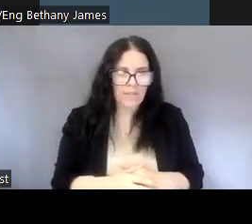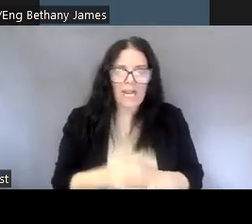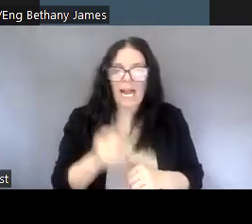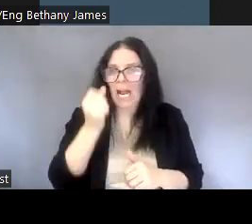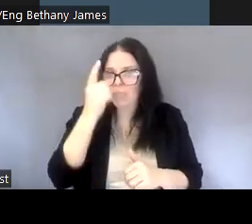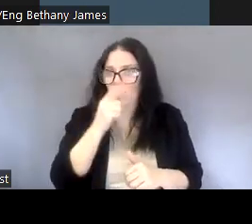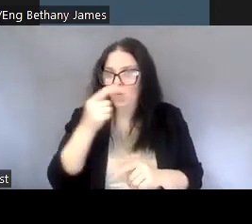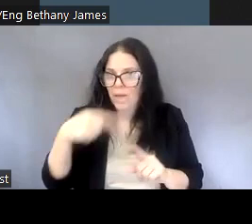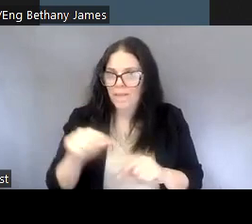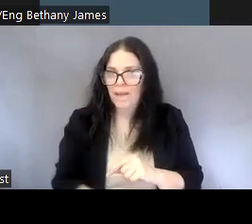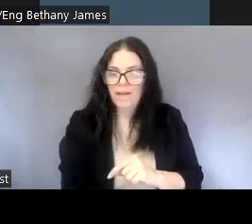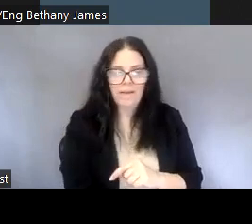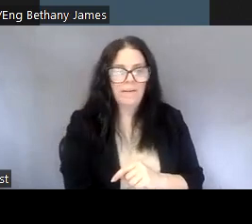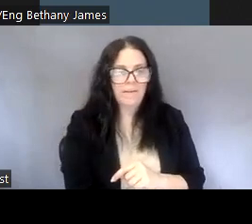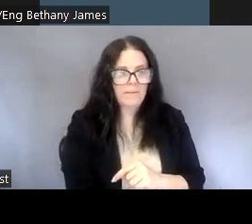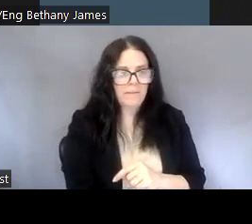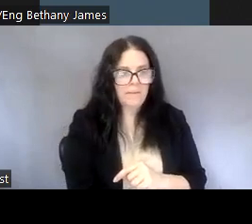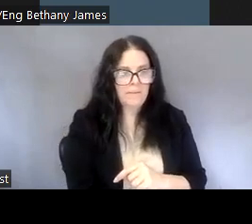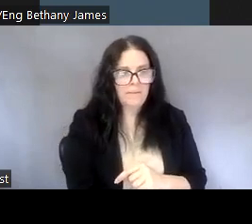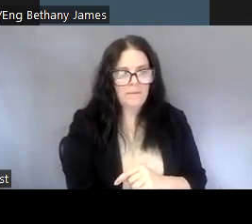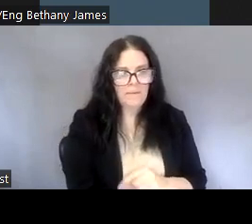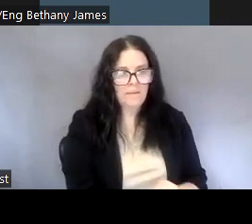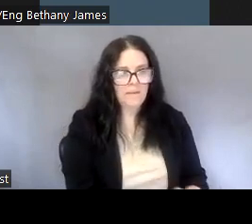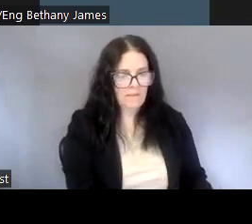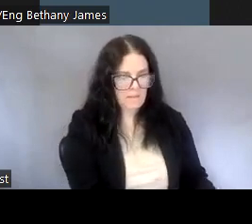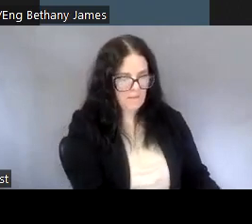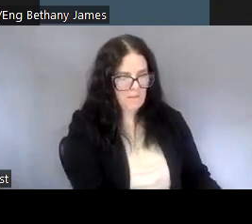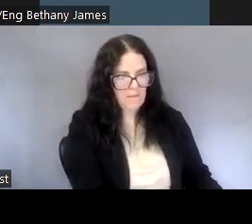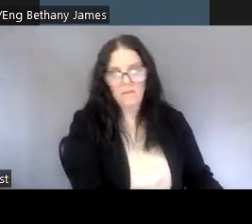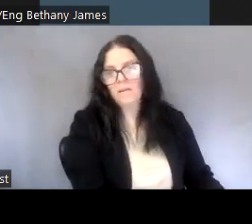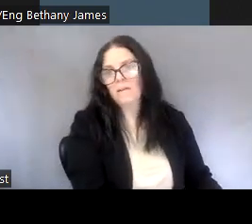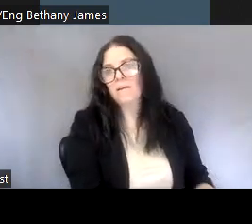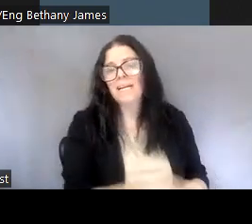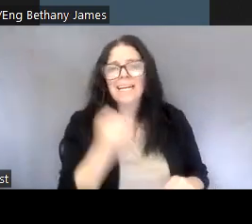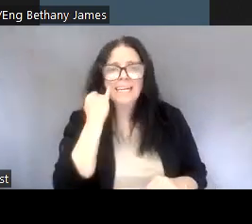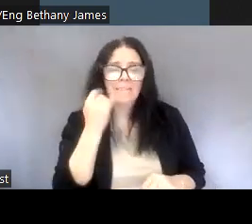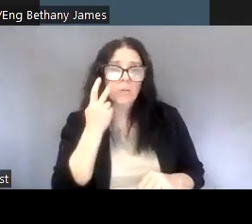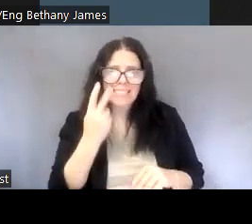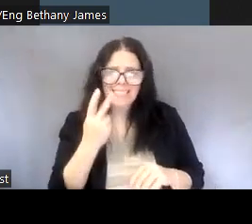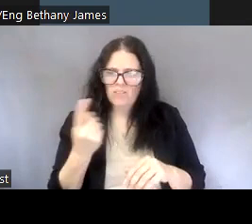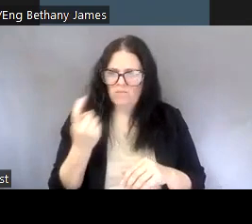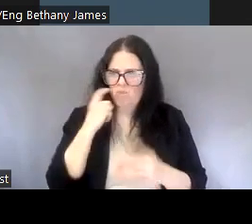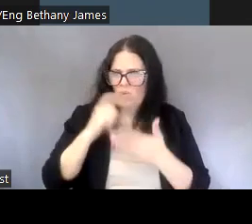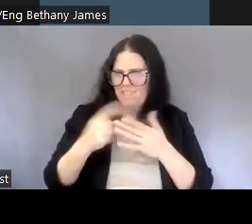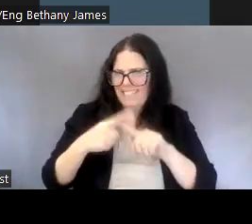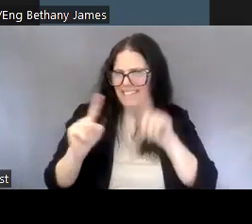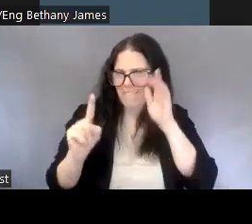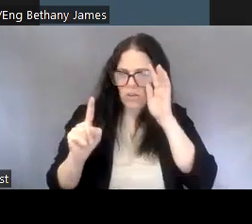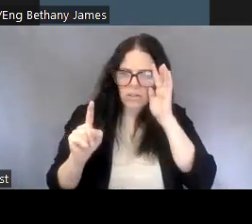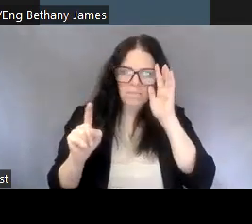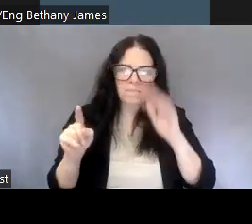are. If you see changes, or they come in the morning and they're not the same type of person,